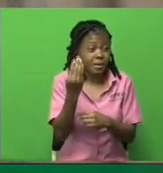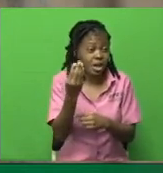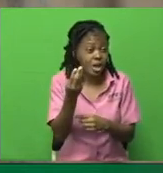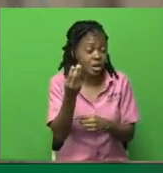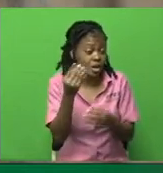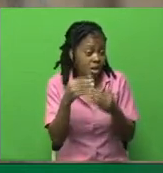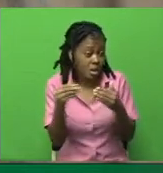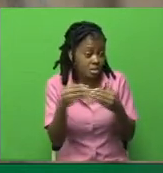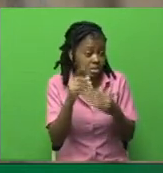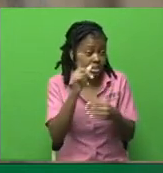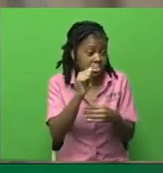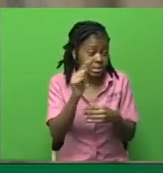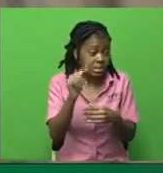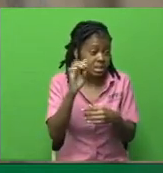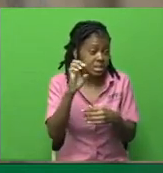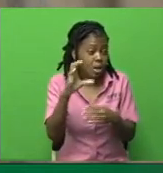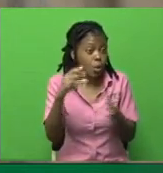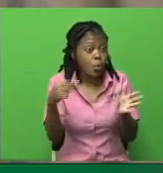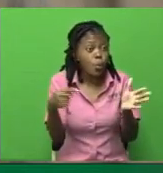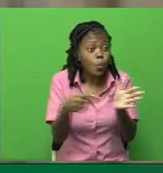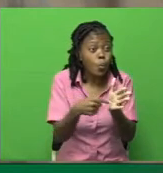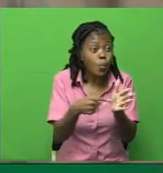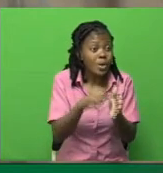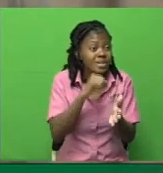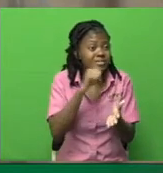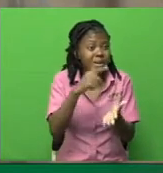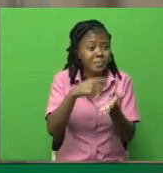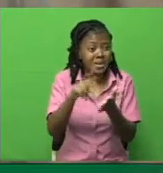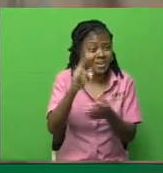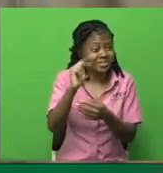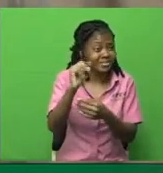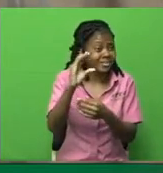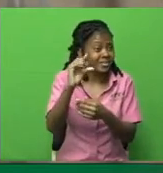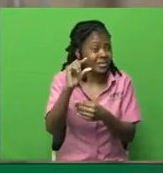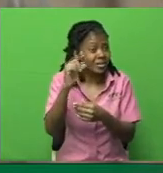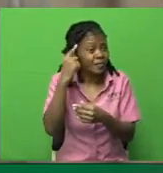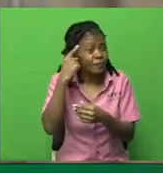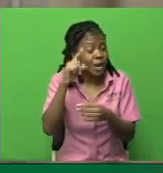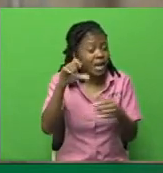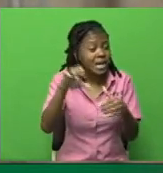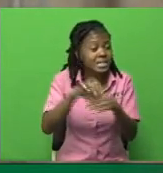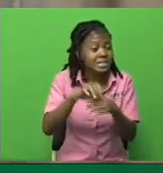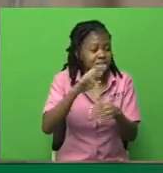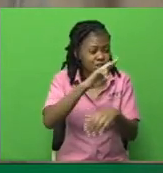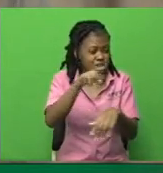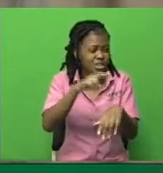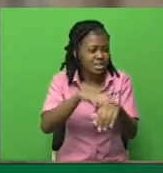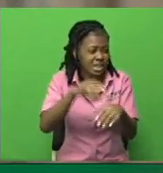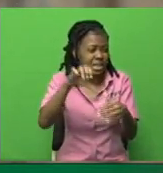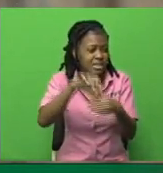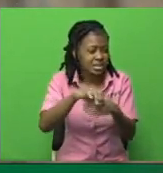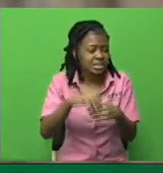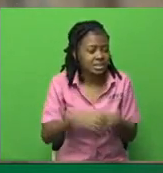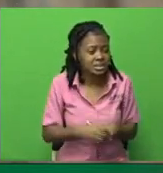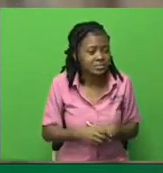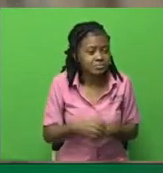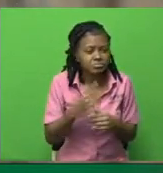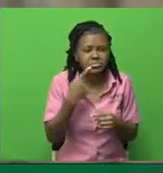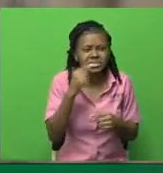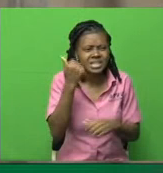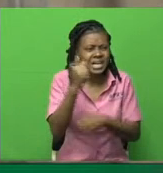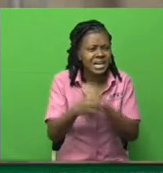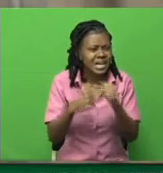owes to NGC for provision of this Natural Gas and the member says this has been happening for the past 10 years